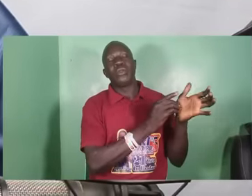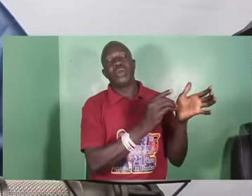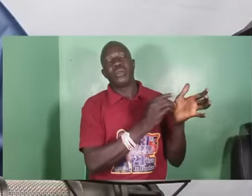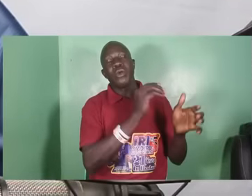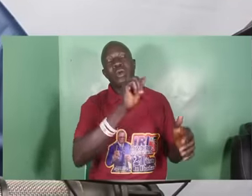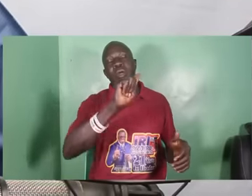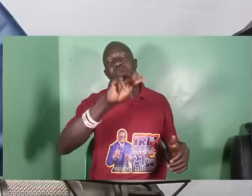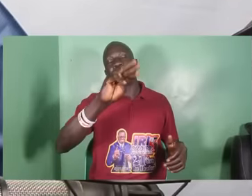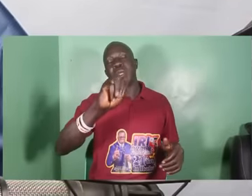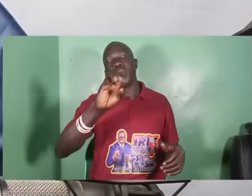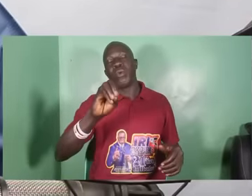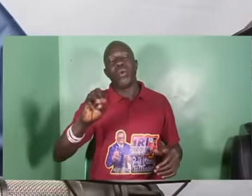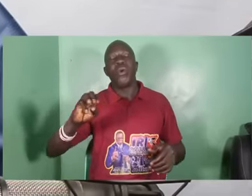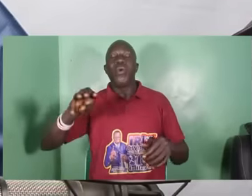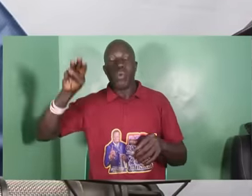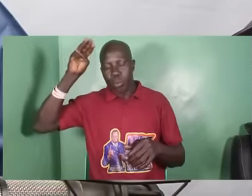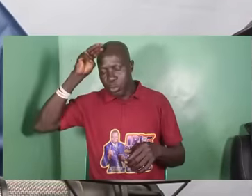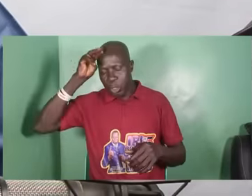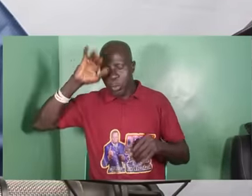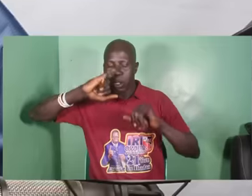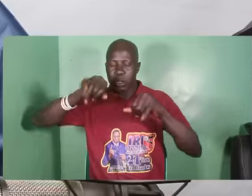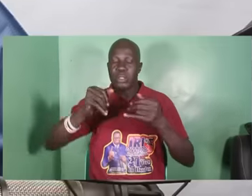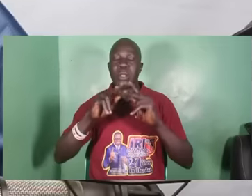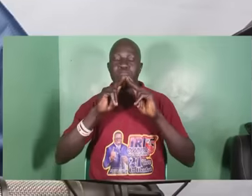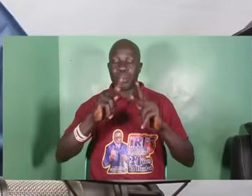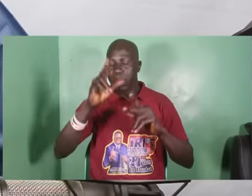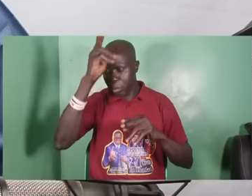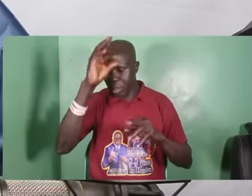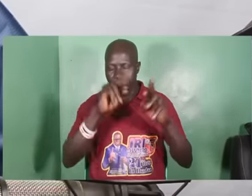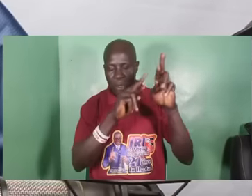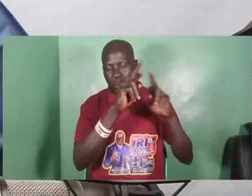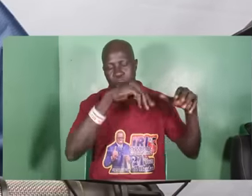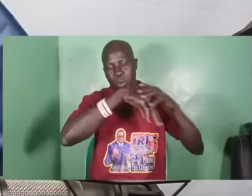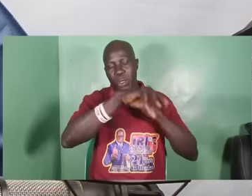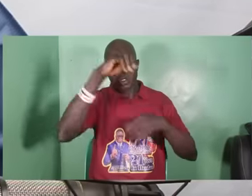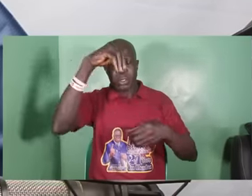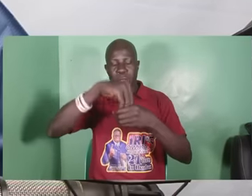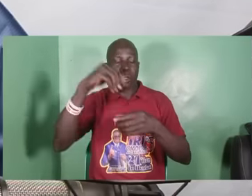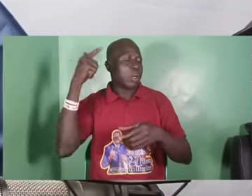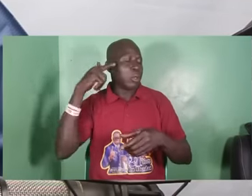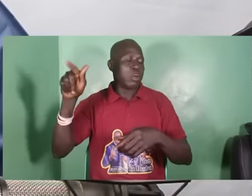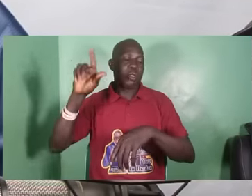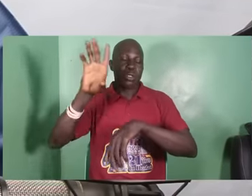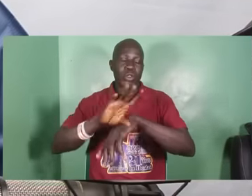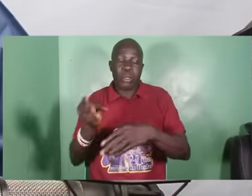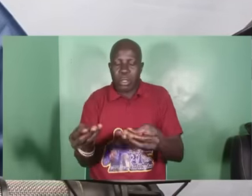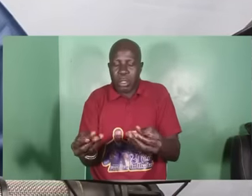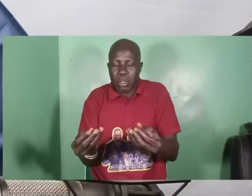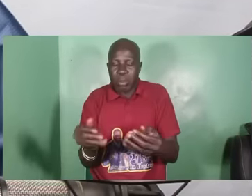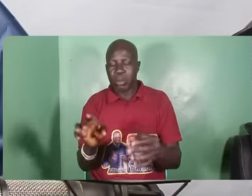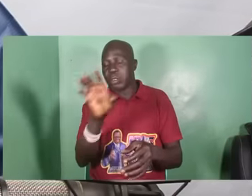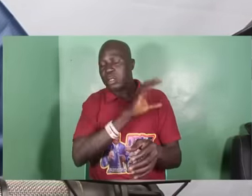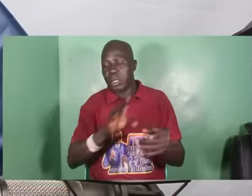Dr. SMO Mustafa JP Babasebioba lati jo Sirokagodi Church Land of